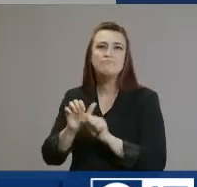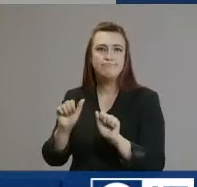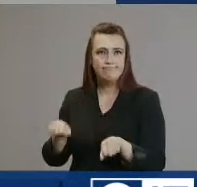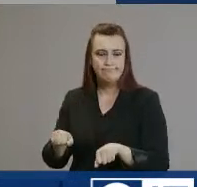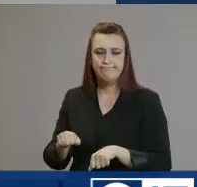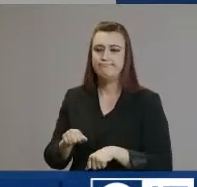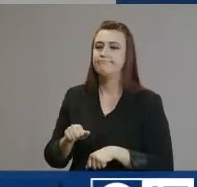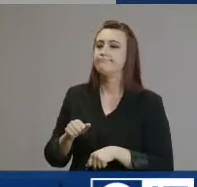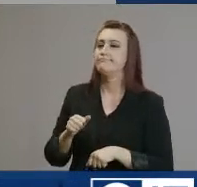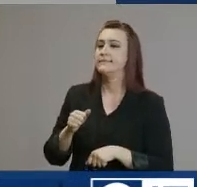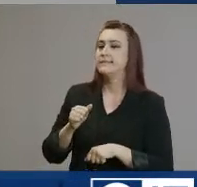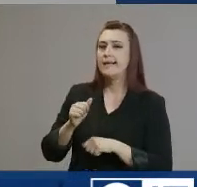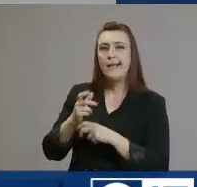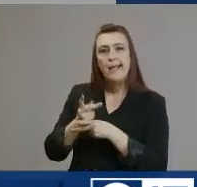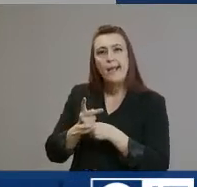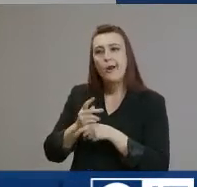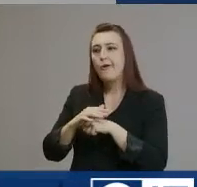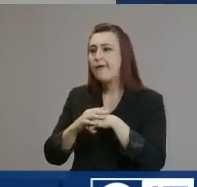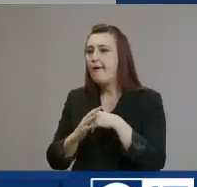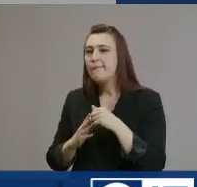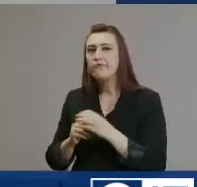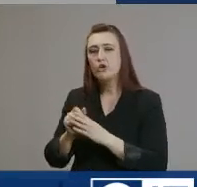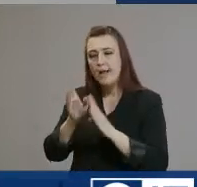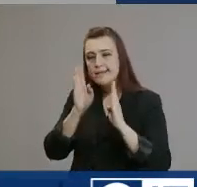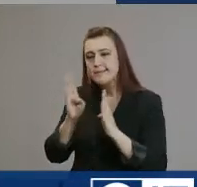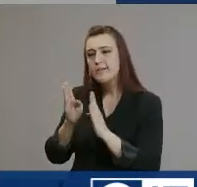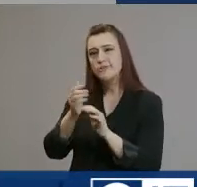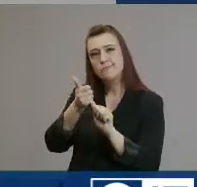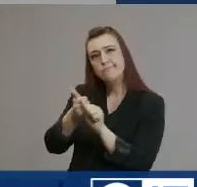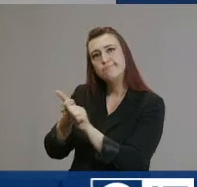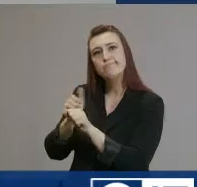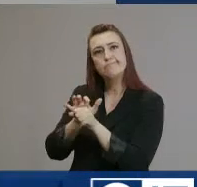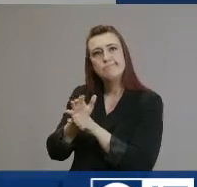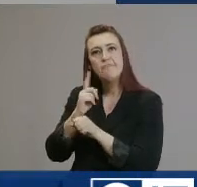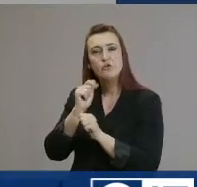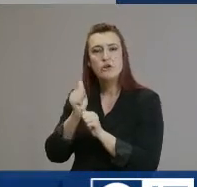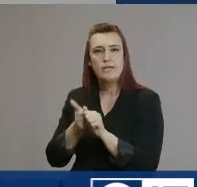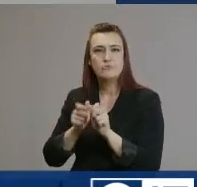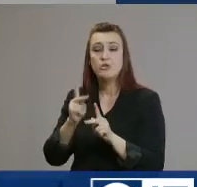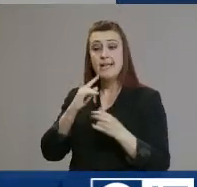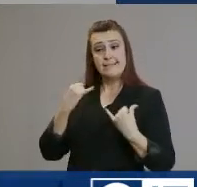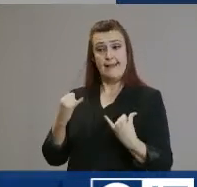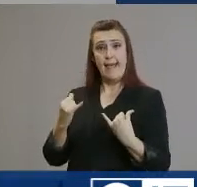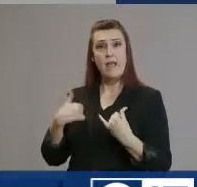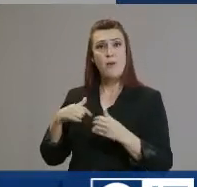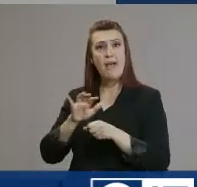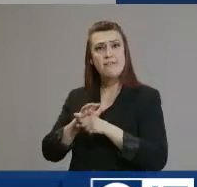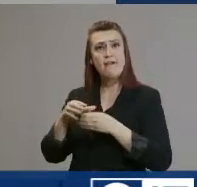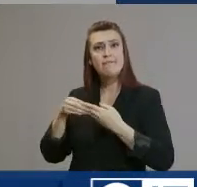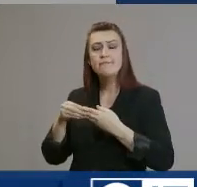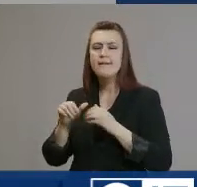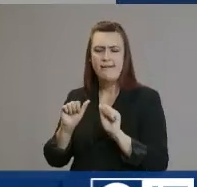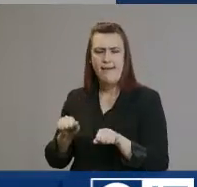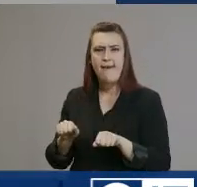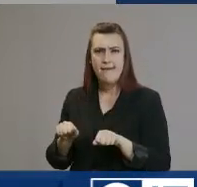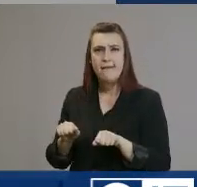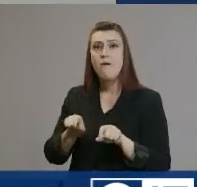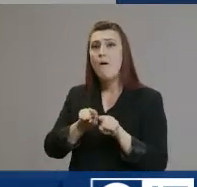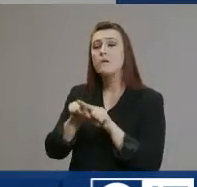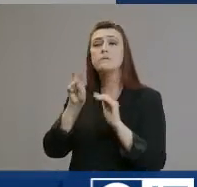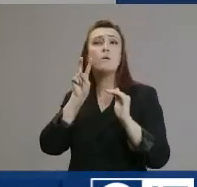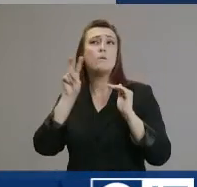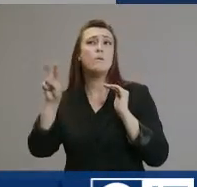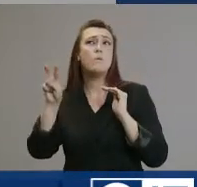comfort and attention. And today, we can do that. We can also do that for what we believe is the foreseeable